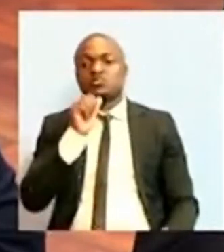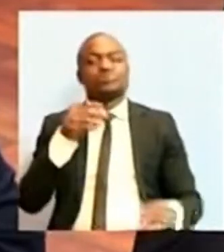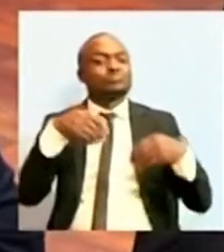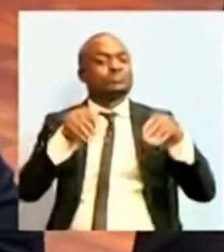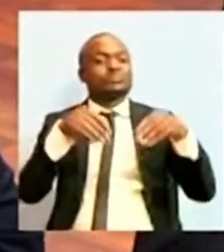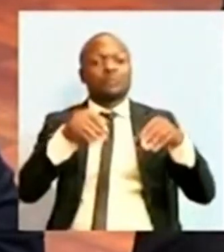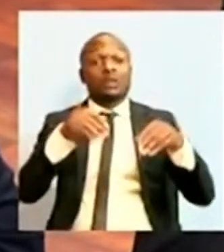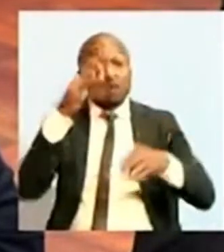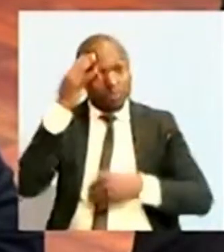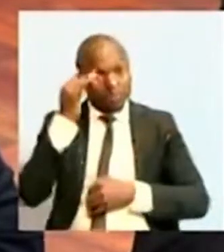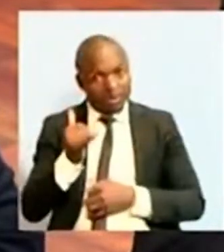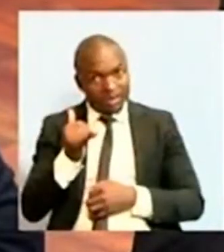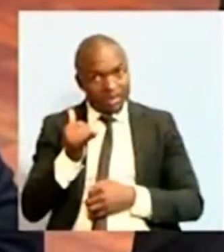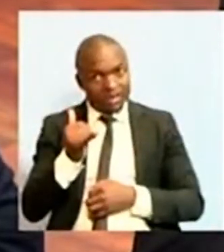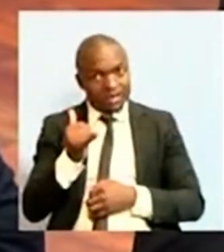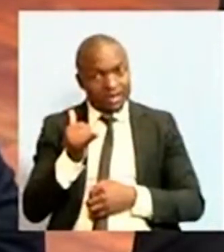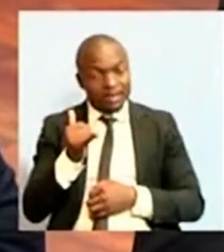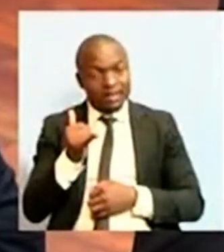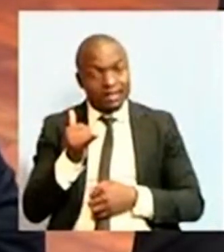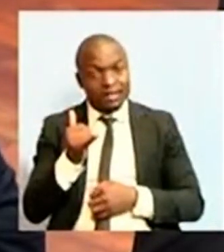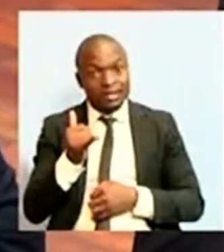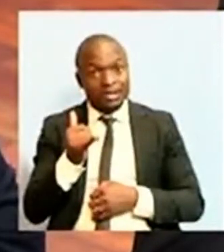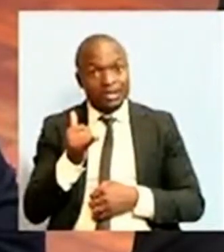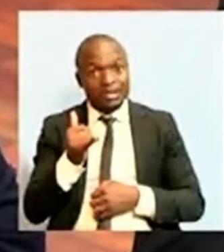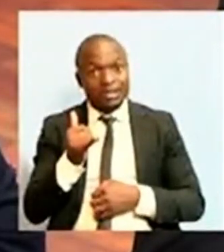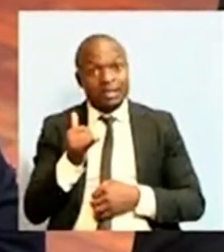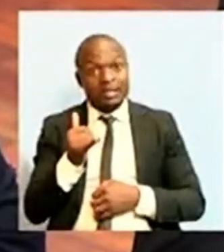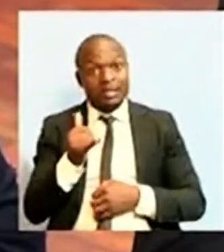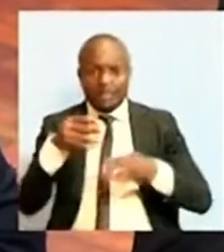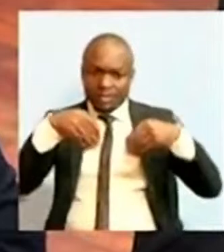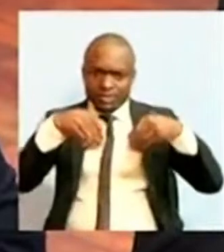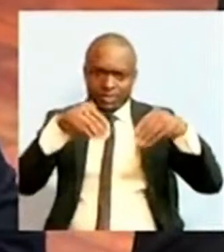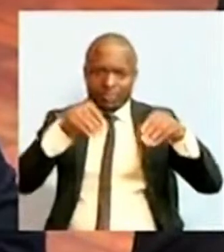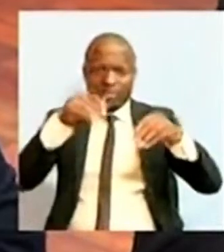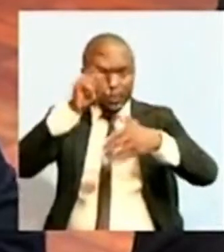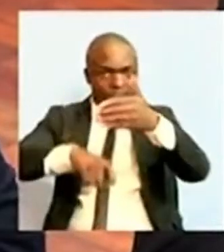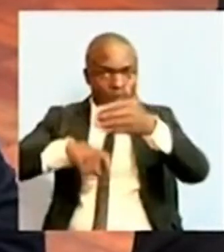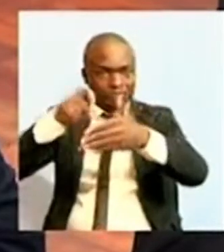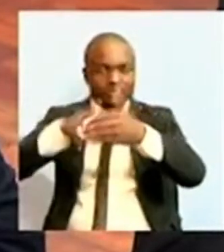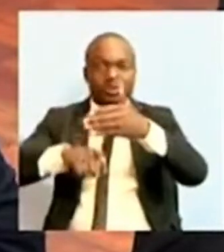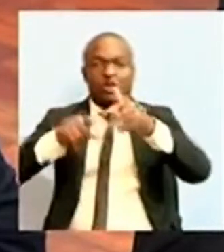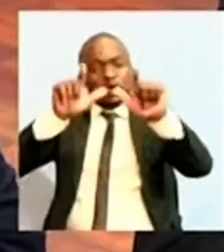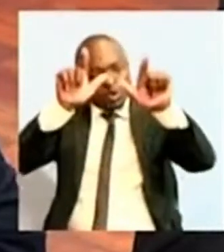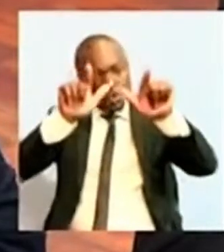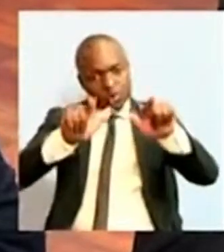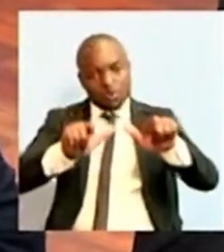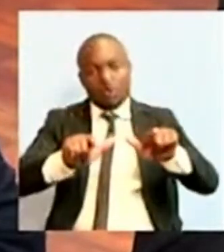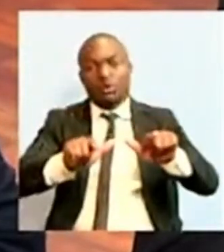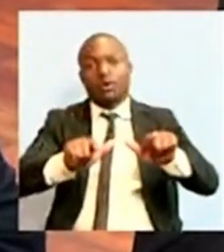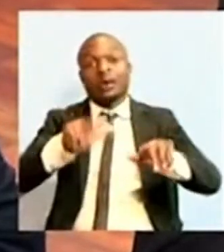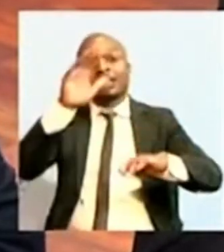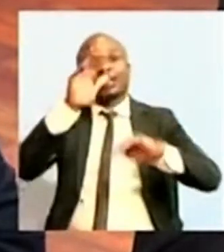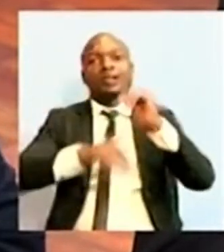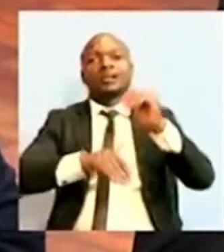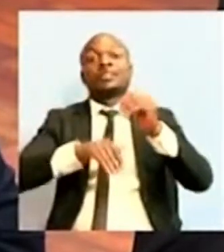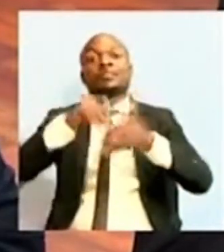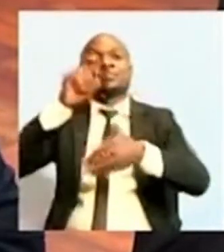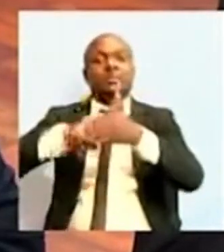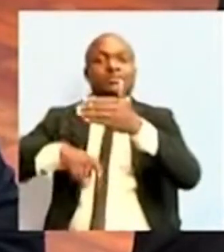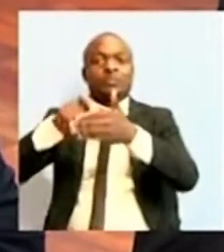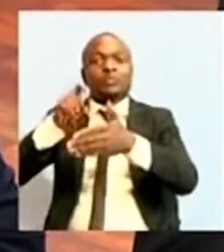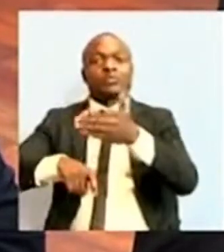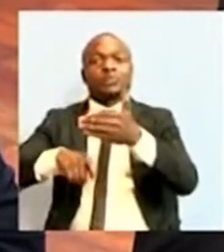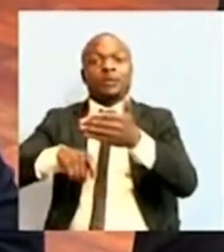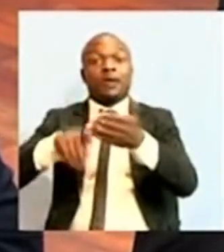sold because the bid amounts were lower than the reserve price set by